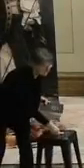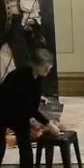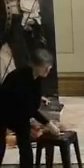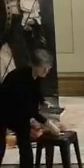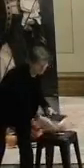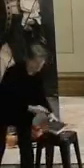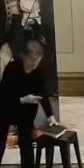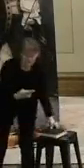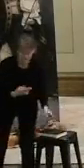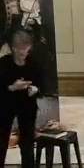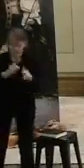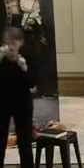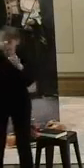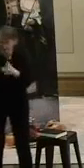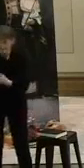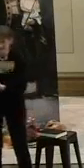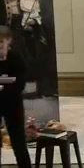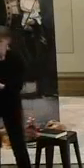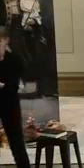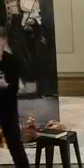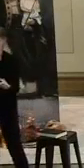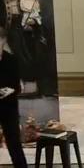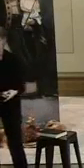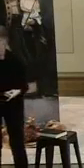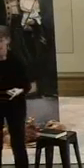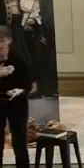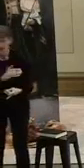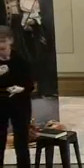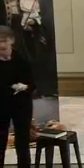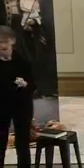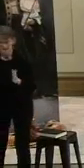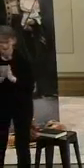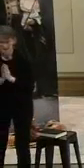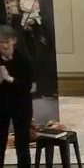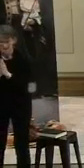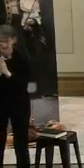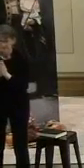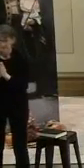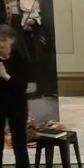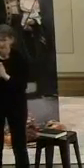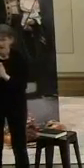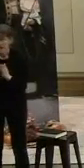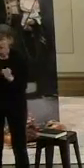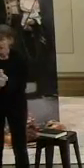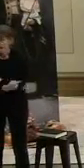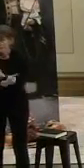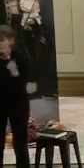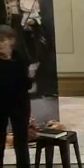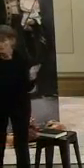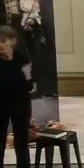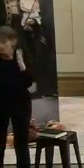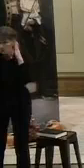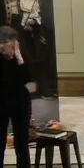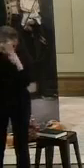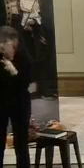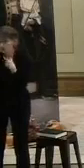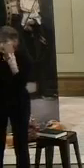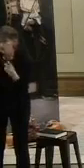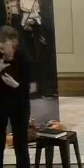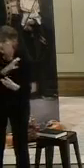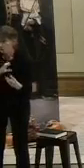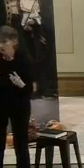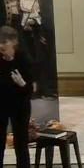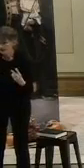In the name of the Father, and of the Son, and of the Holy Spirit, amen. Everyone who listens to the voice of